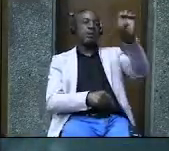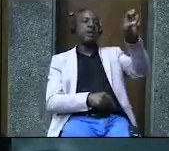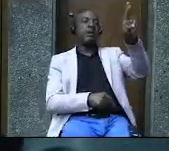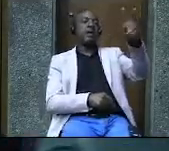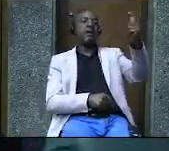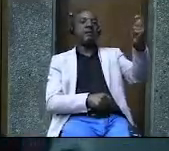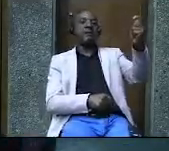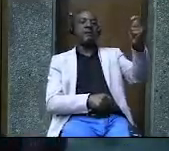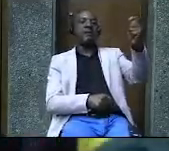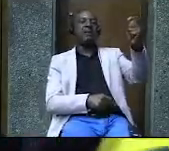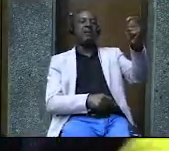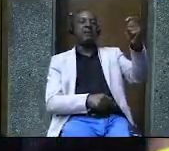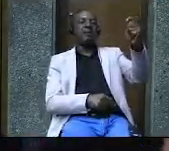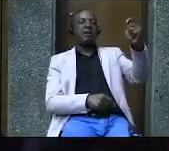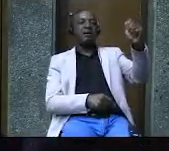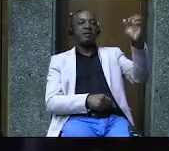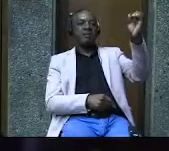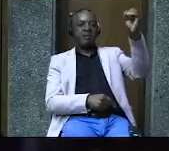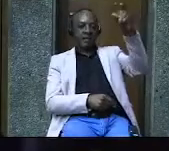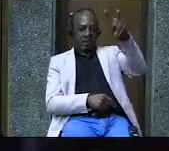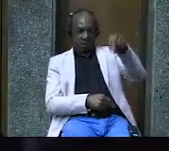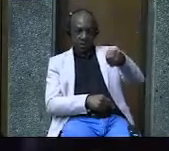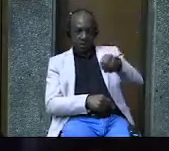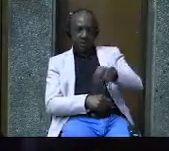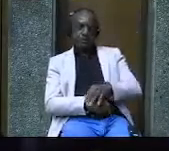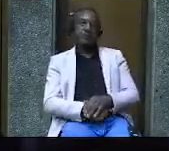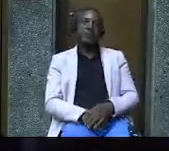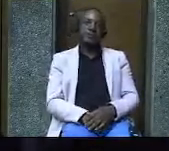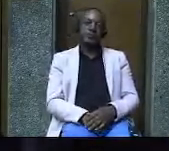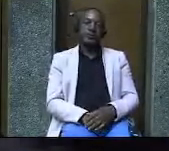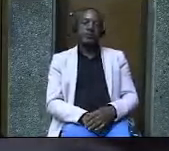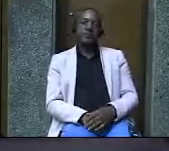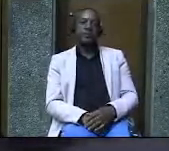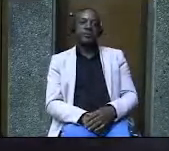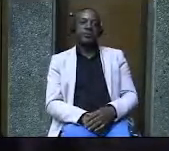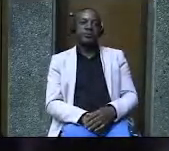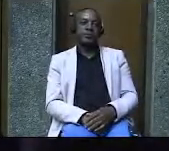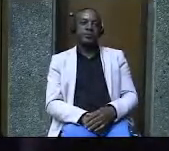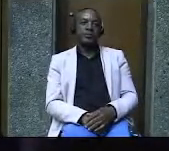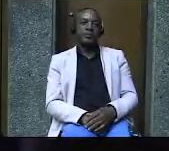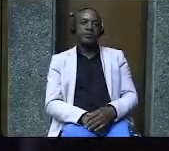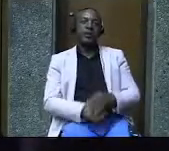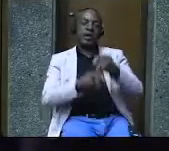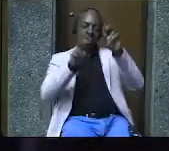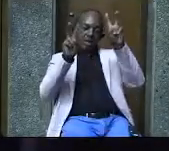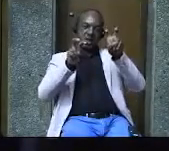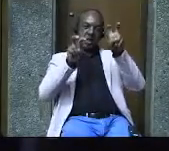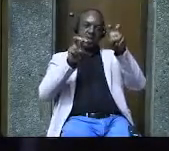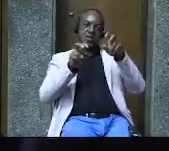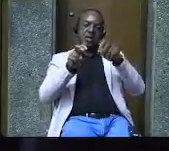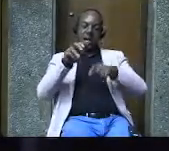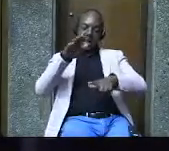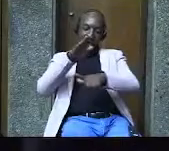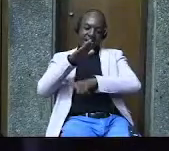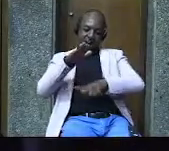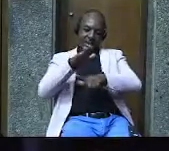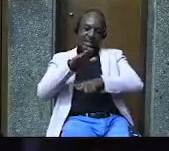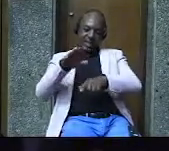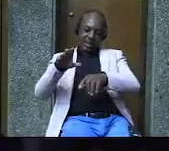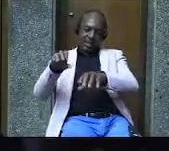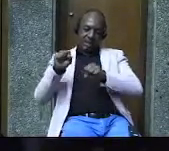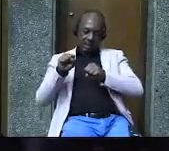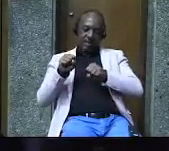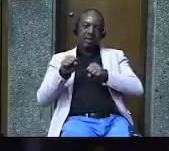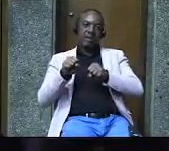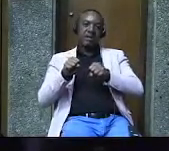26 under Rural Women Assembly. Na taba yaka ya taba ya land distribution. Ne